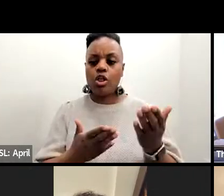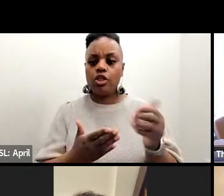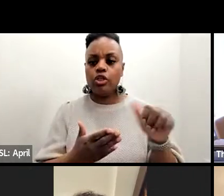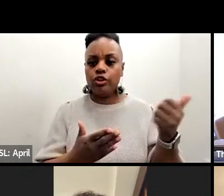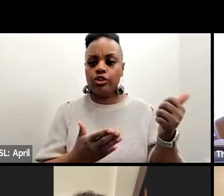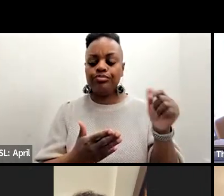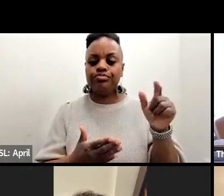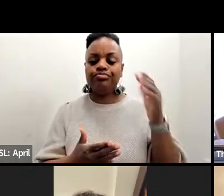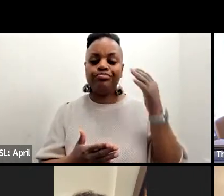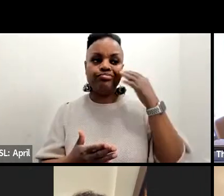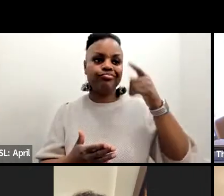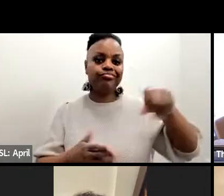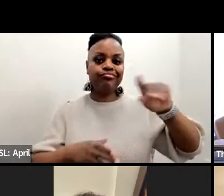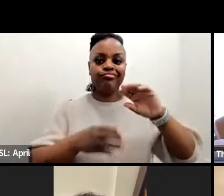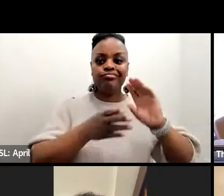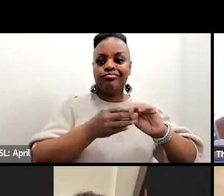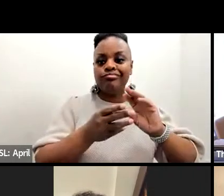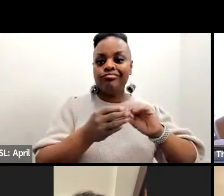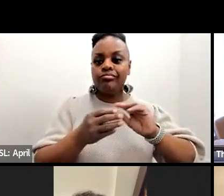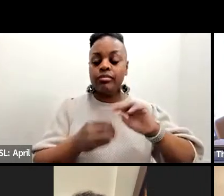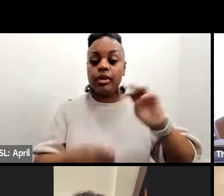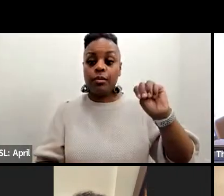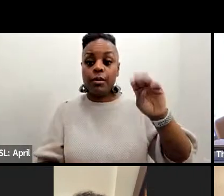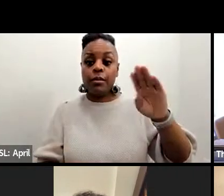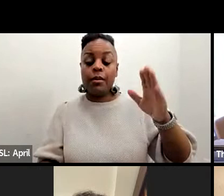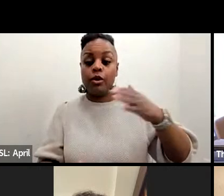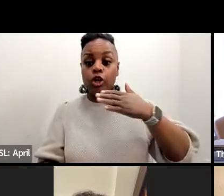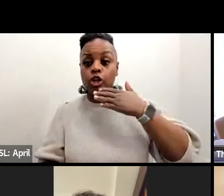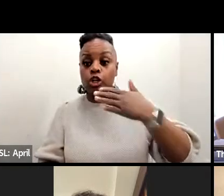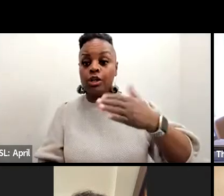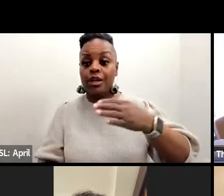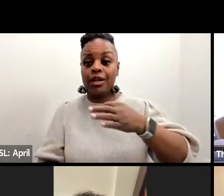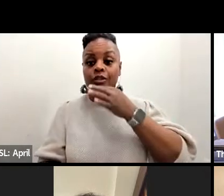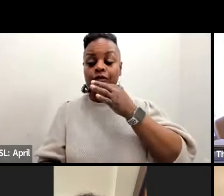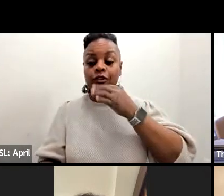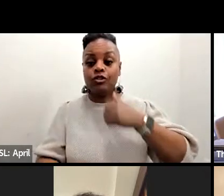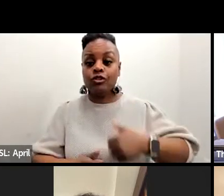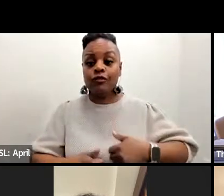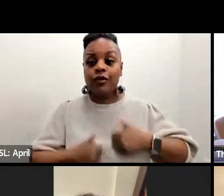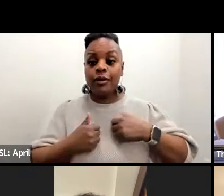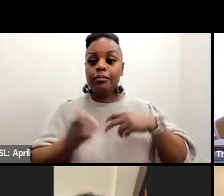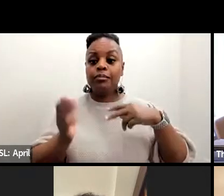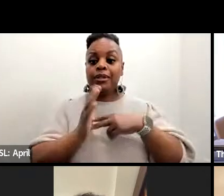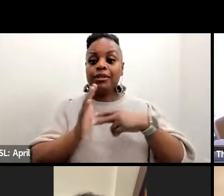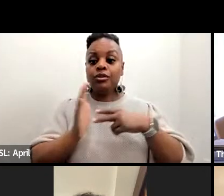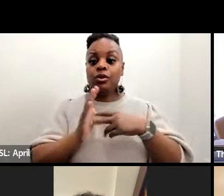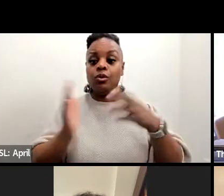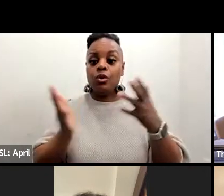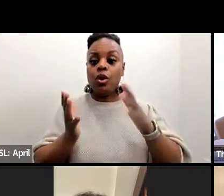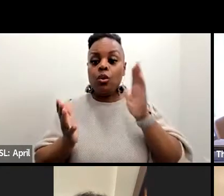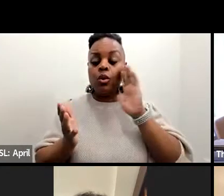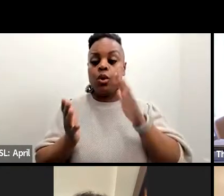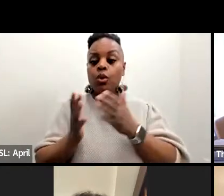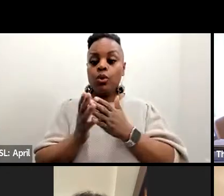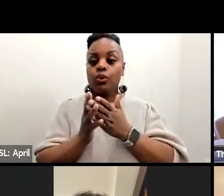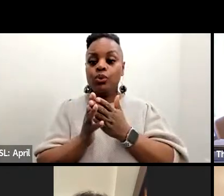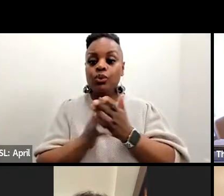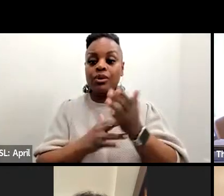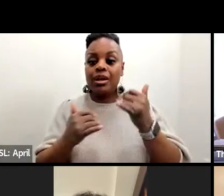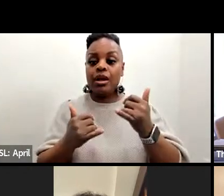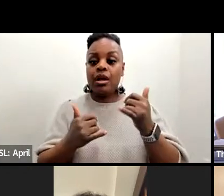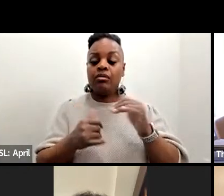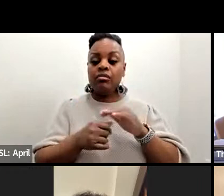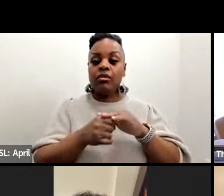is good at survival, which means that they're likely going to get through this terribly disruptive and extremely painful and unprecedented